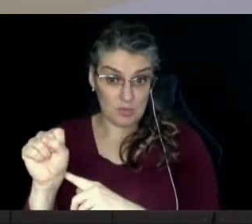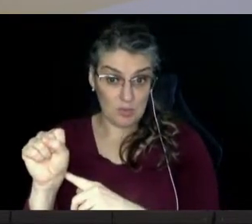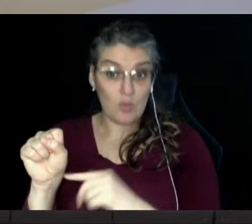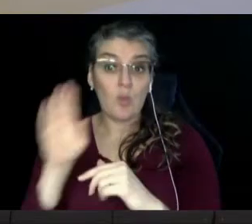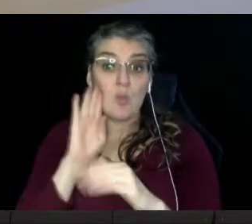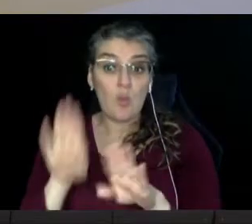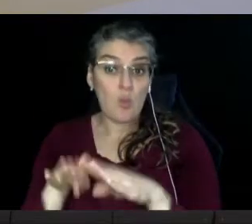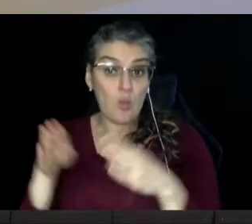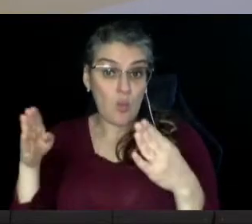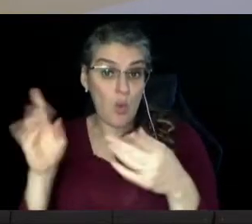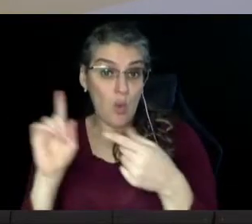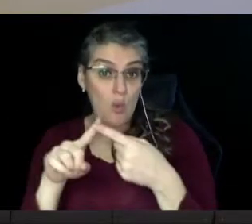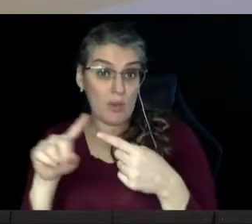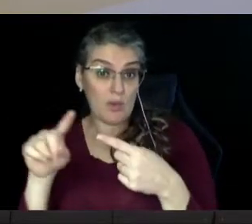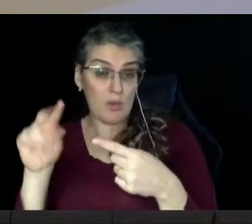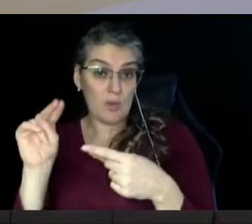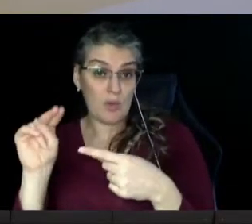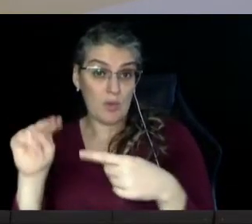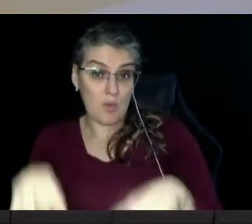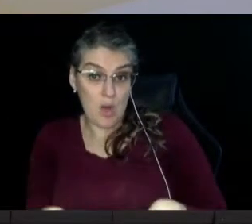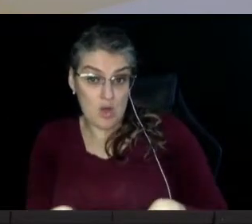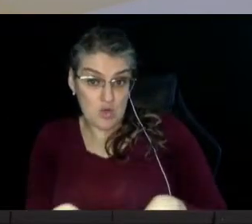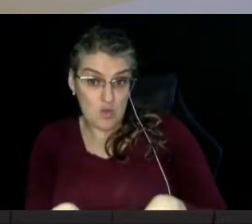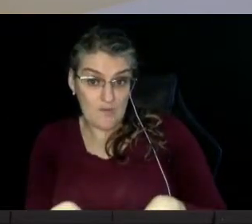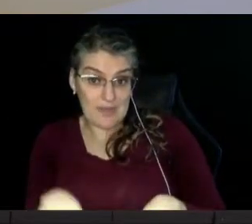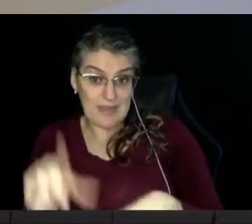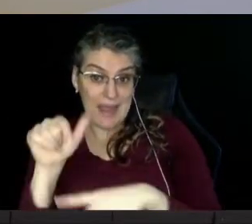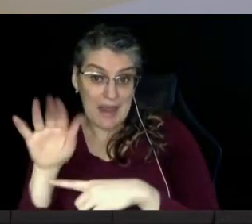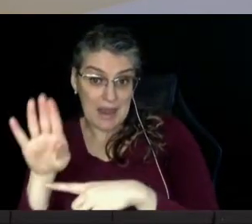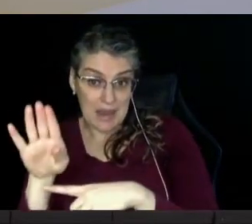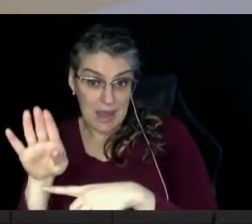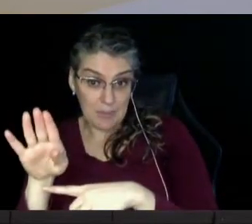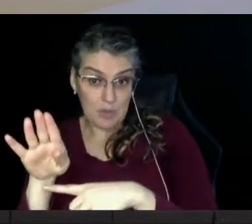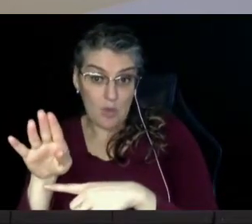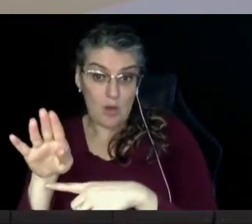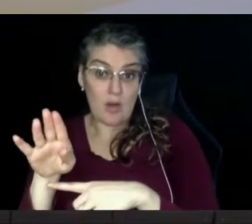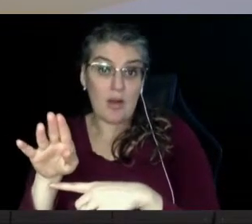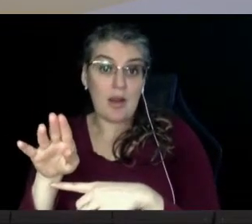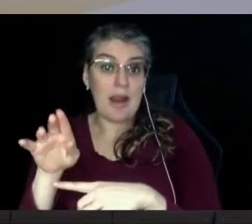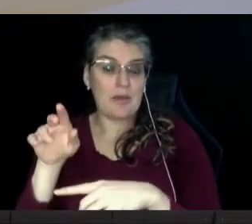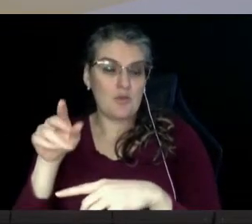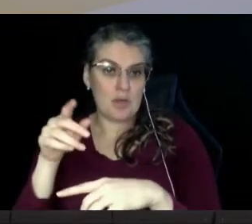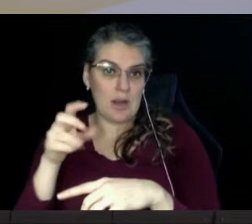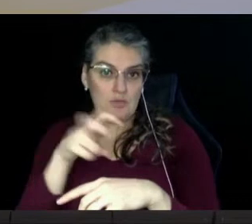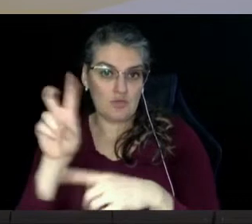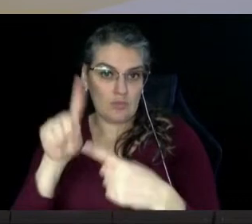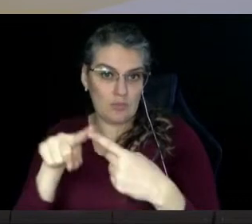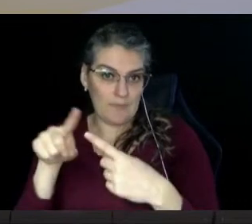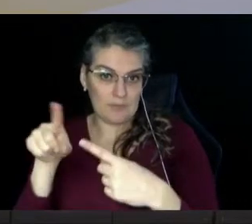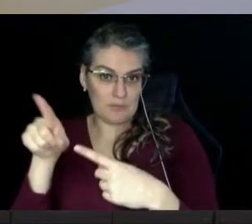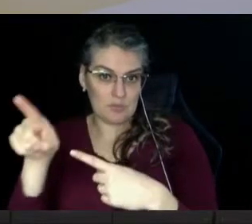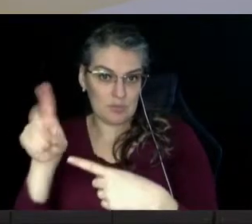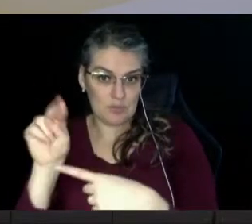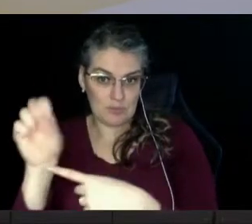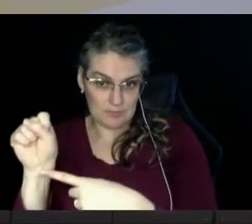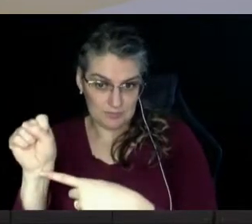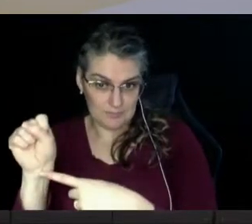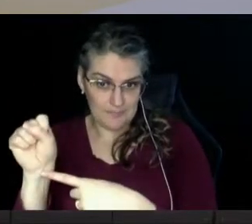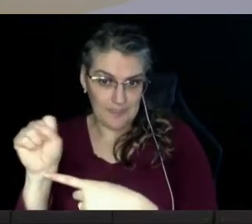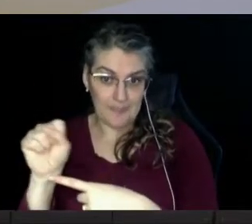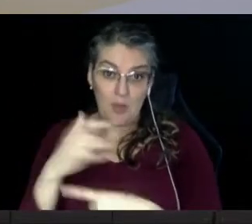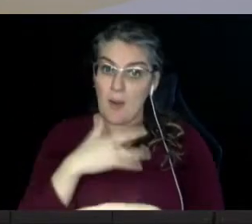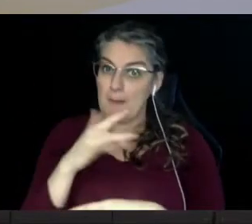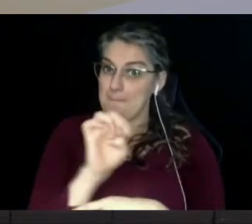to Newfoundland and Labrador, and now anyone in Atlantic Canada can travel to Nova Scotia. So even though we're all here on the East Coast sort of in a